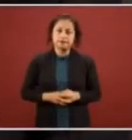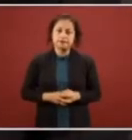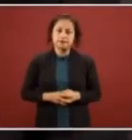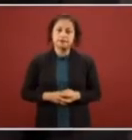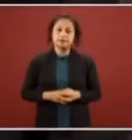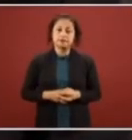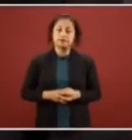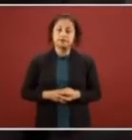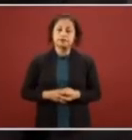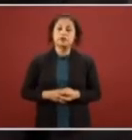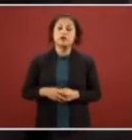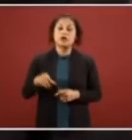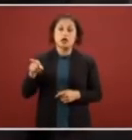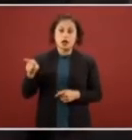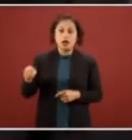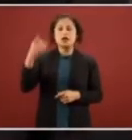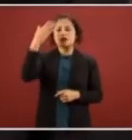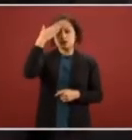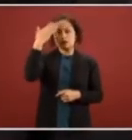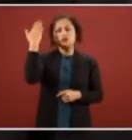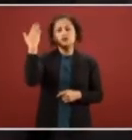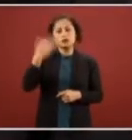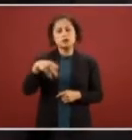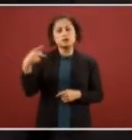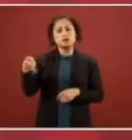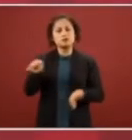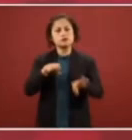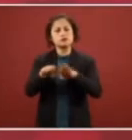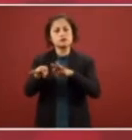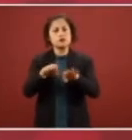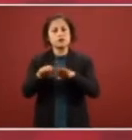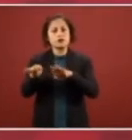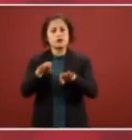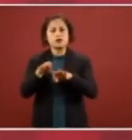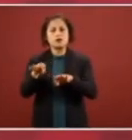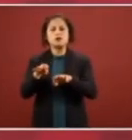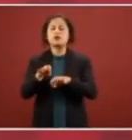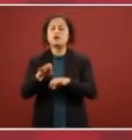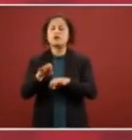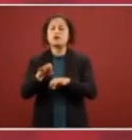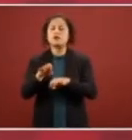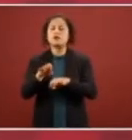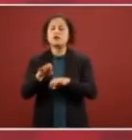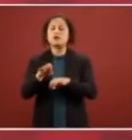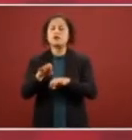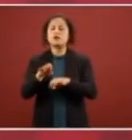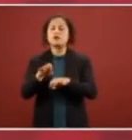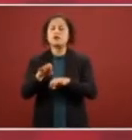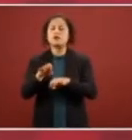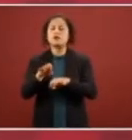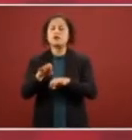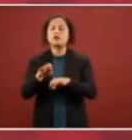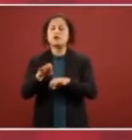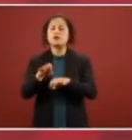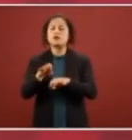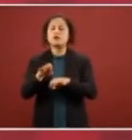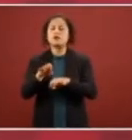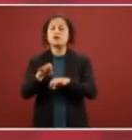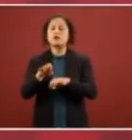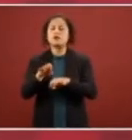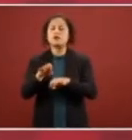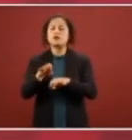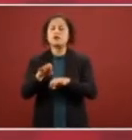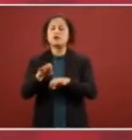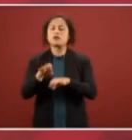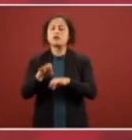instrucción que tienen the instruction they es have que se haga valer is that el derecho de asilo. That they make